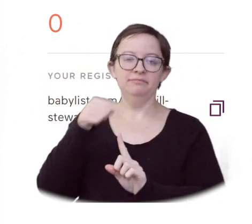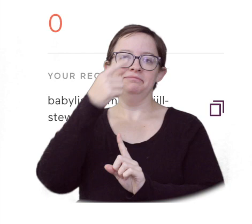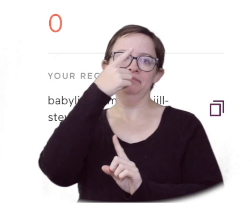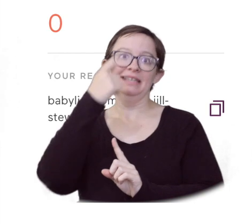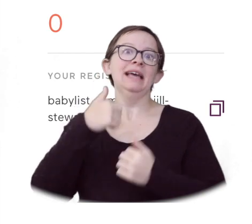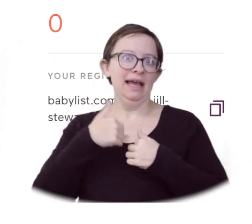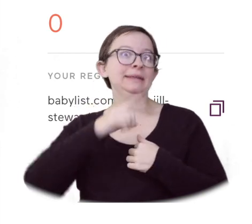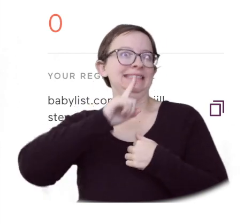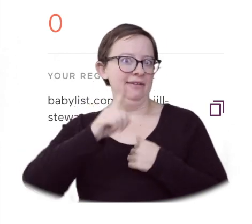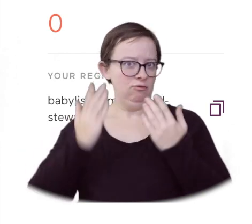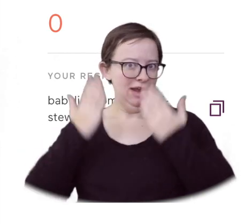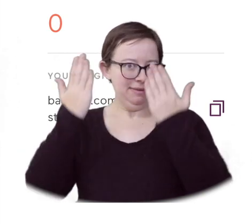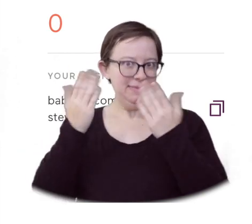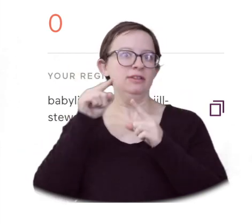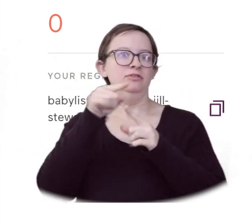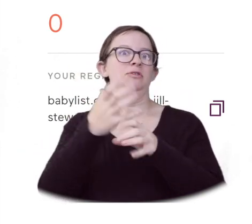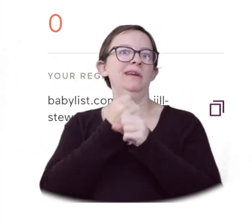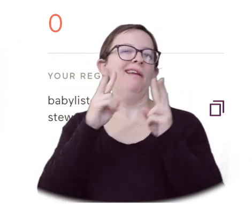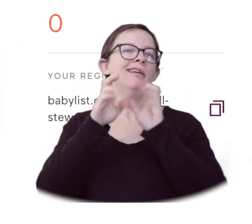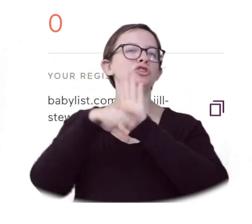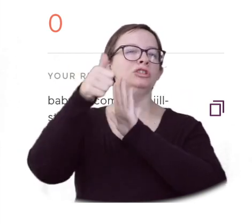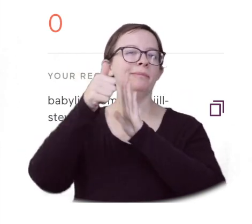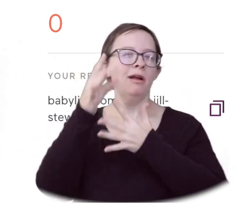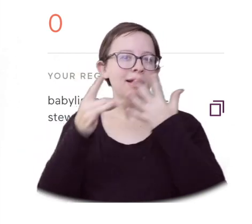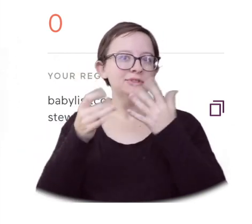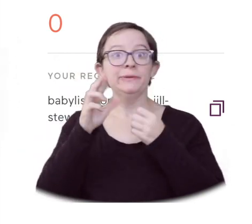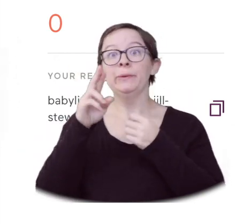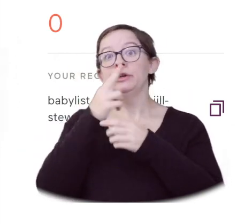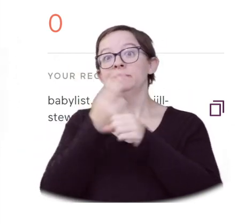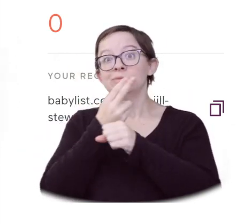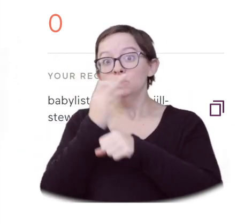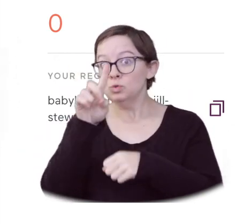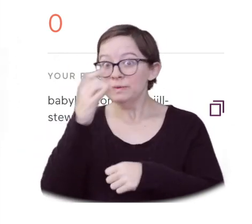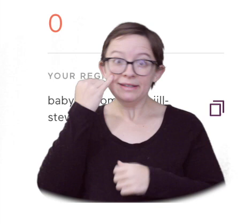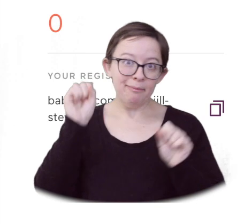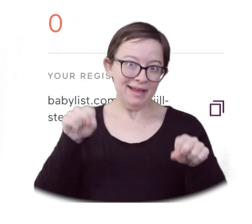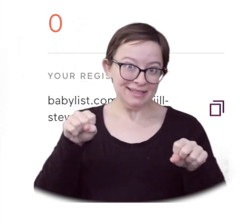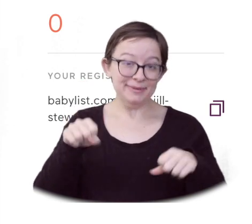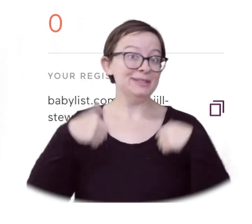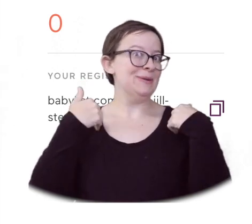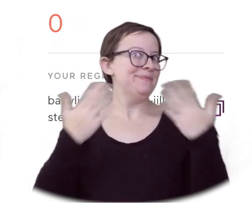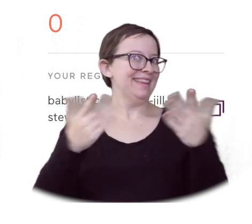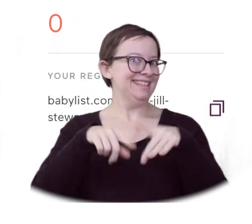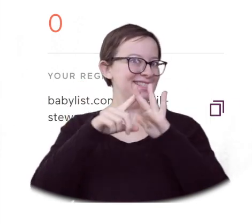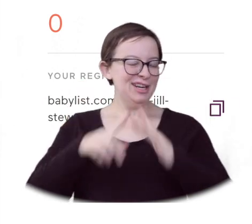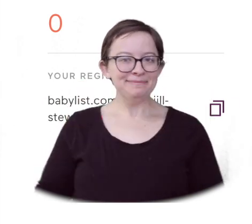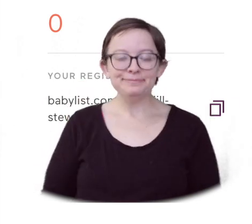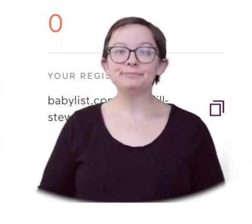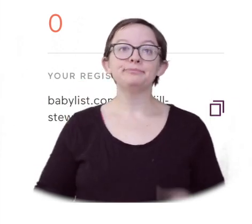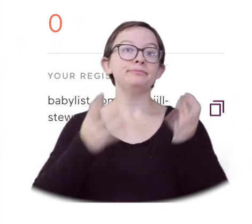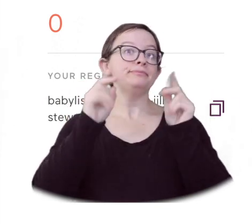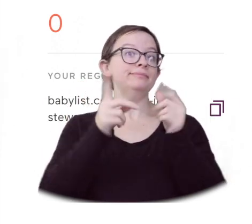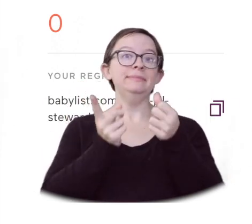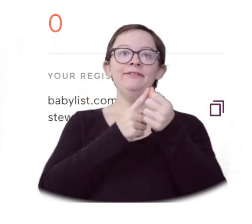one because I would definitely recommend that you get the cheaper options or a used one if you can. So